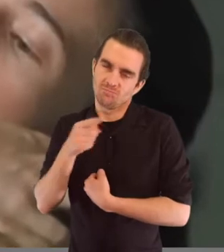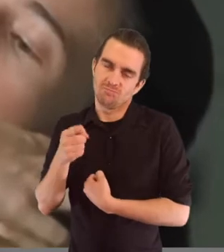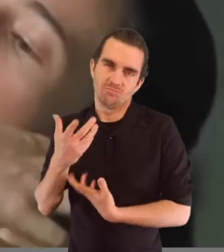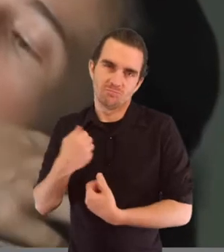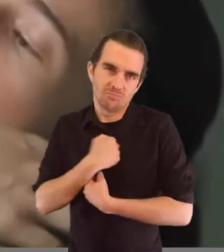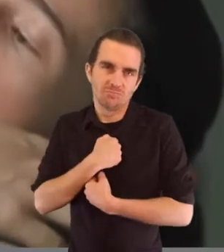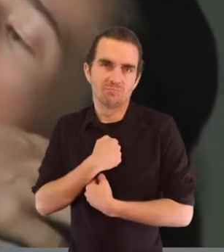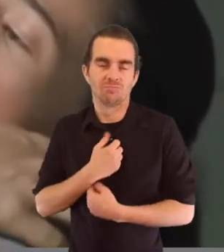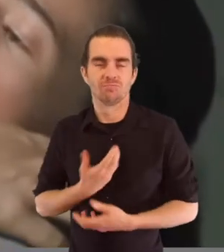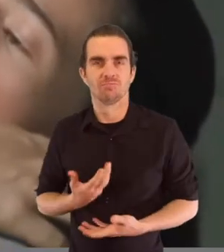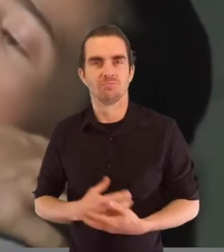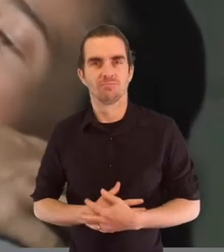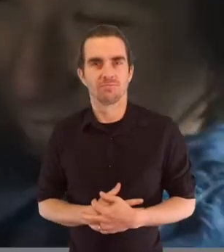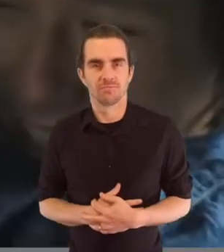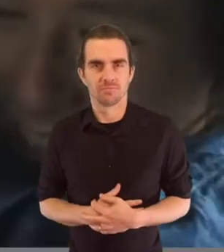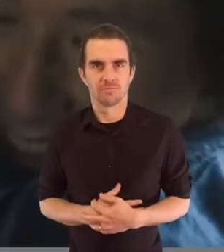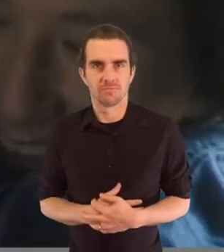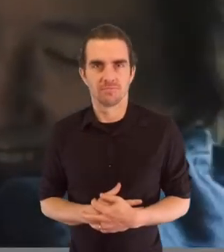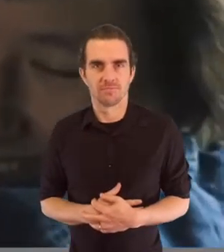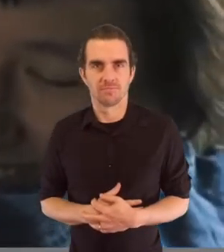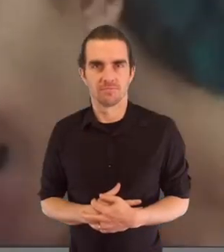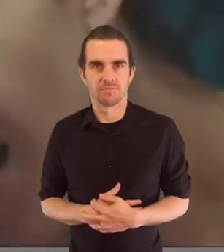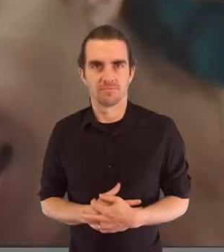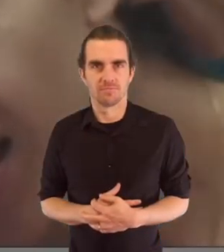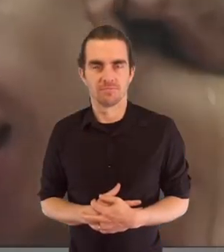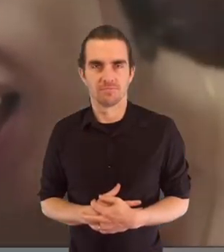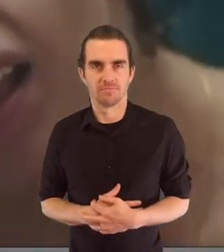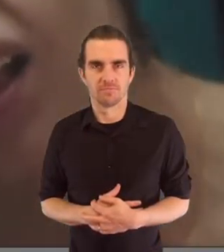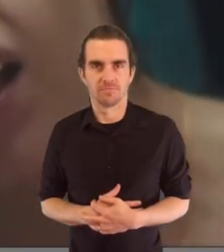just you," she whispers in his ear. He smiles rather embarrassedly.